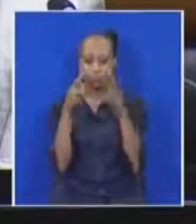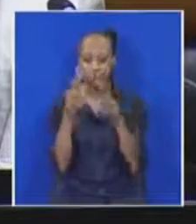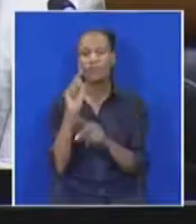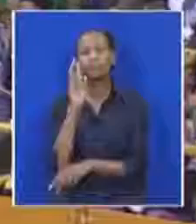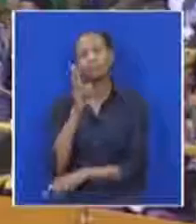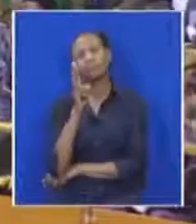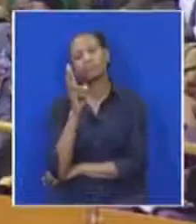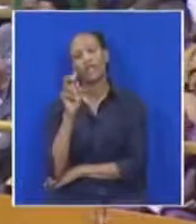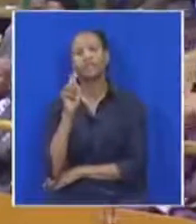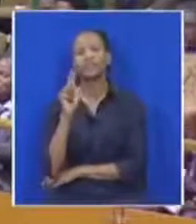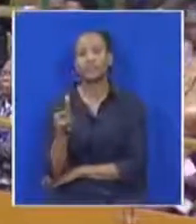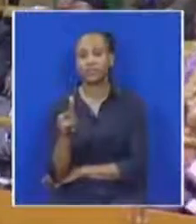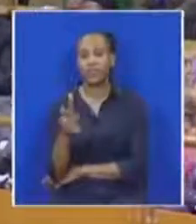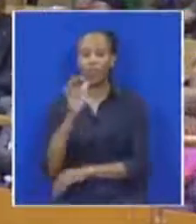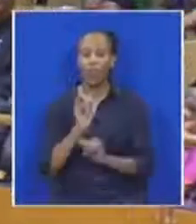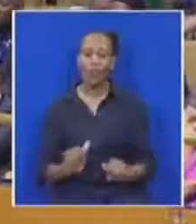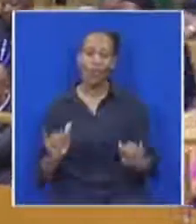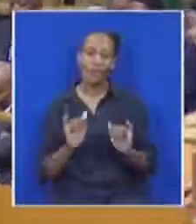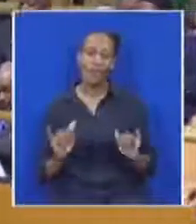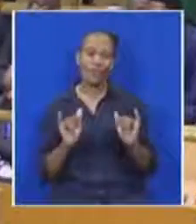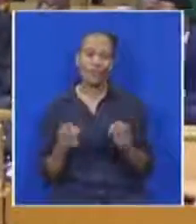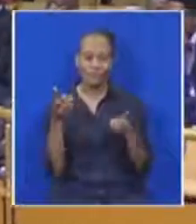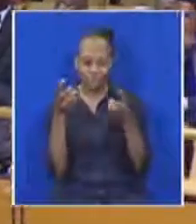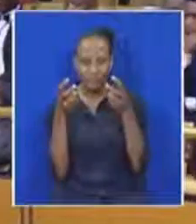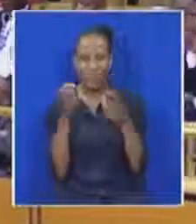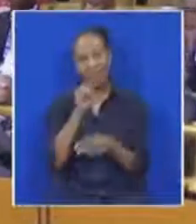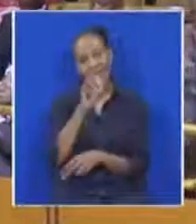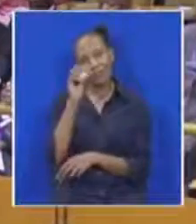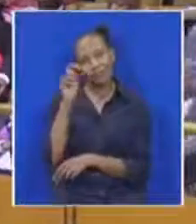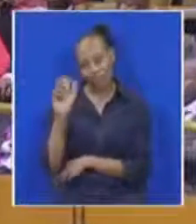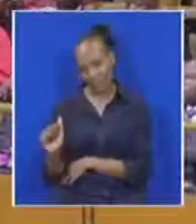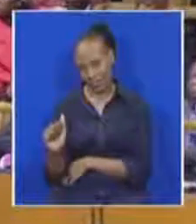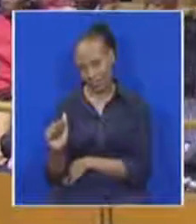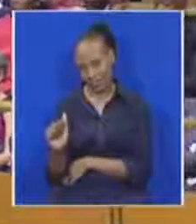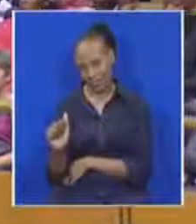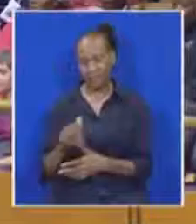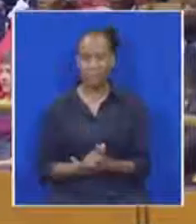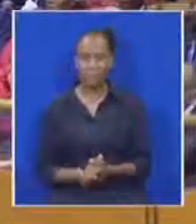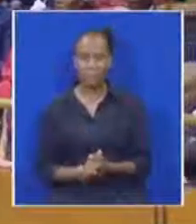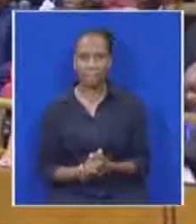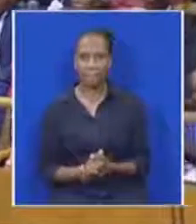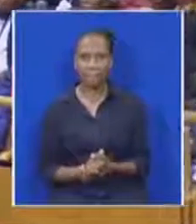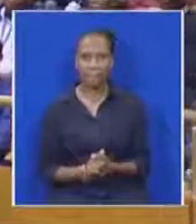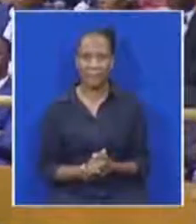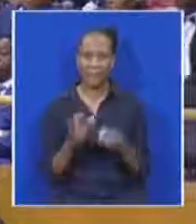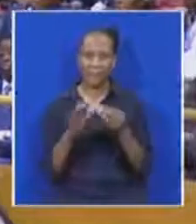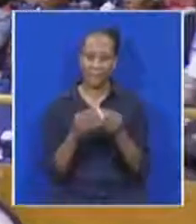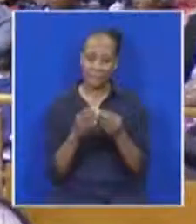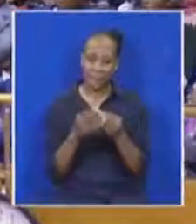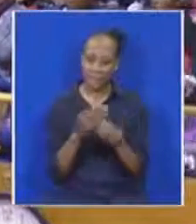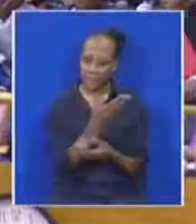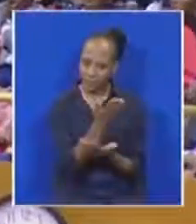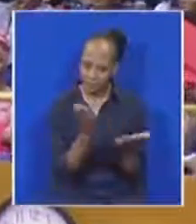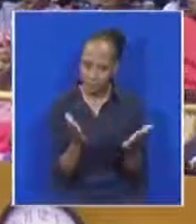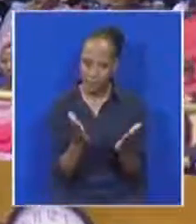waiting eagerly to listen to the State of the Nation address. We would like to assure you, honorable members, that we